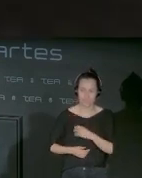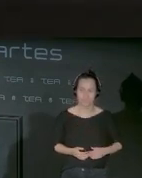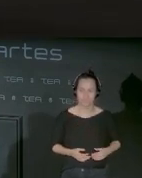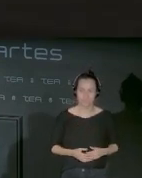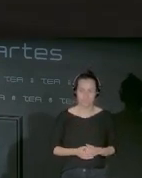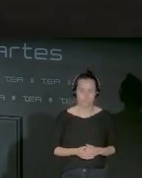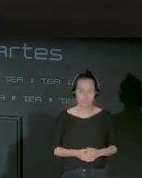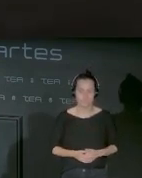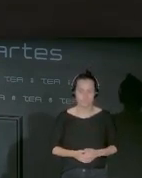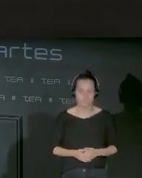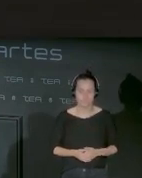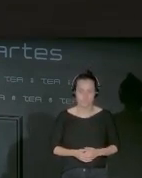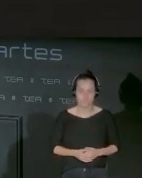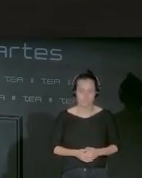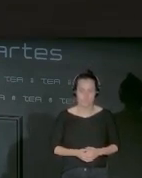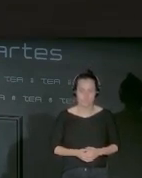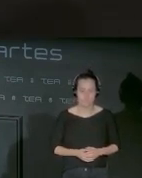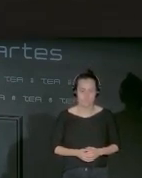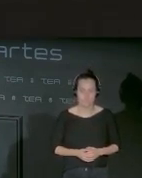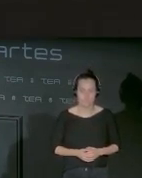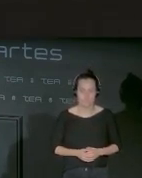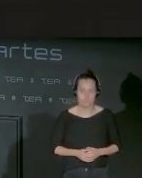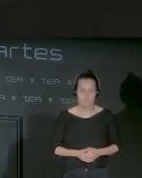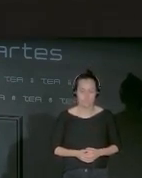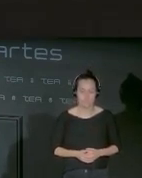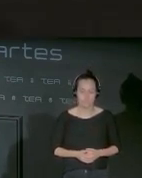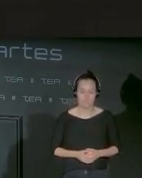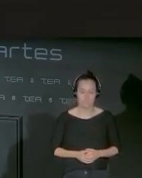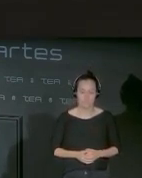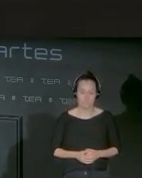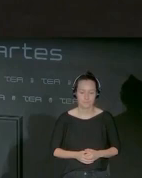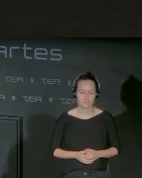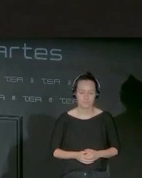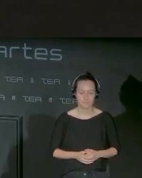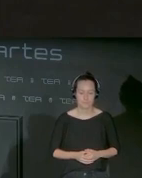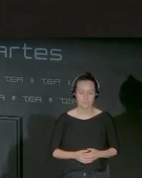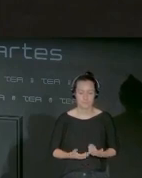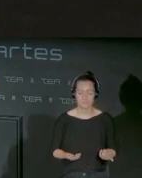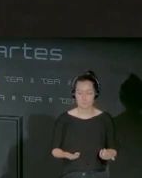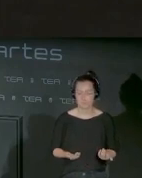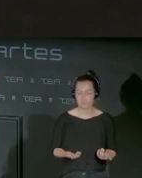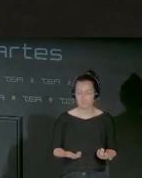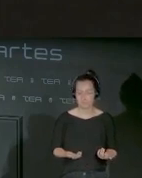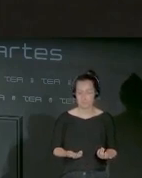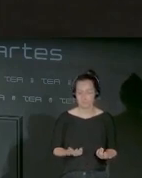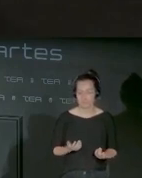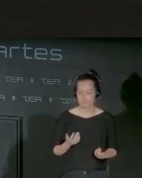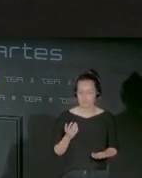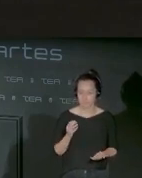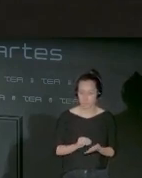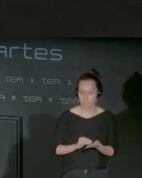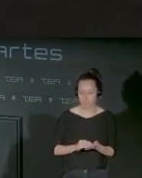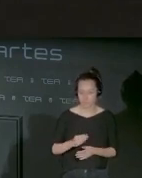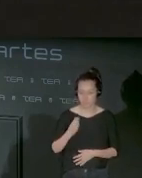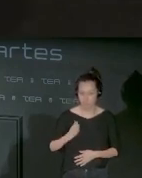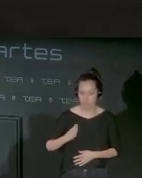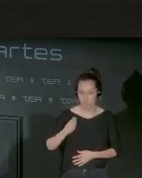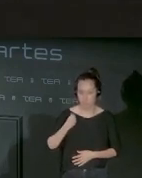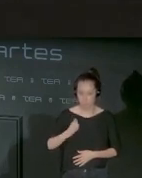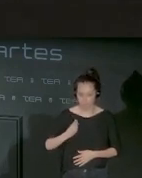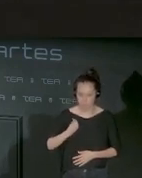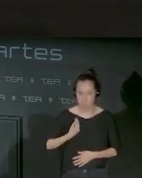the people they come to with questions, and we make time for them, and most of our time is spent on explaining things to people or connecting people